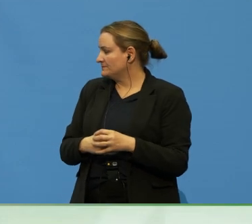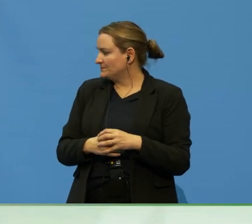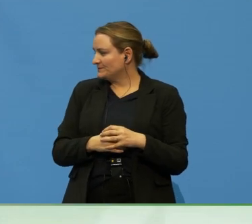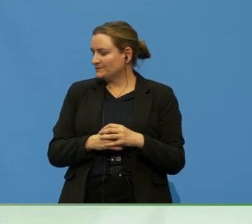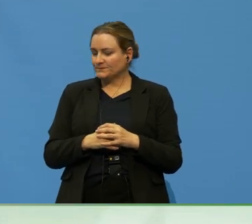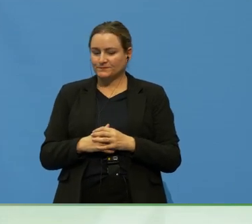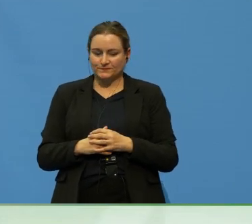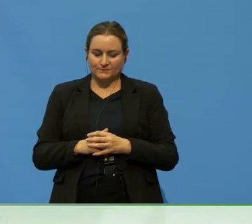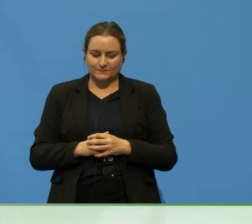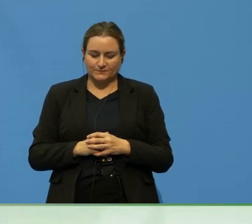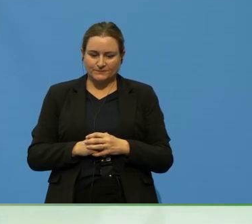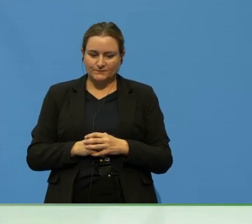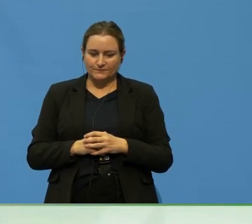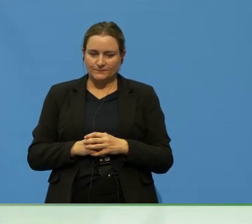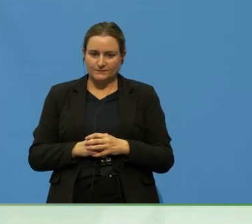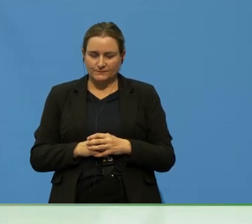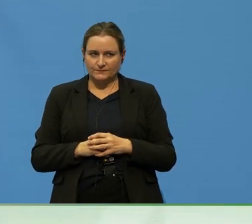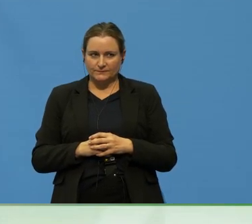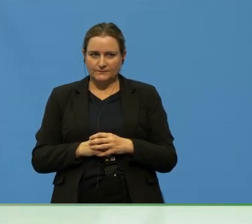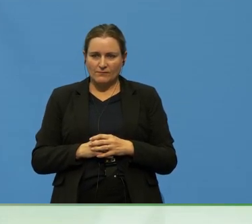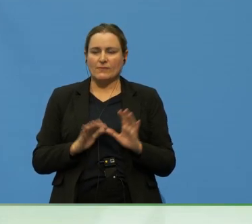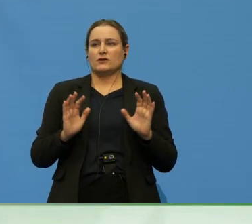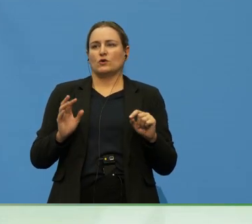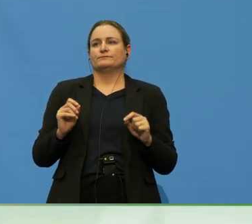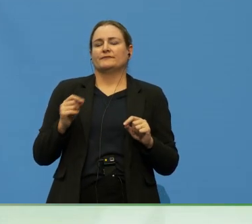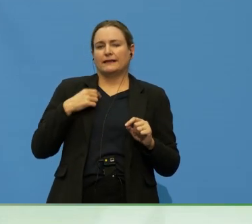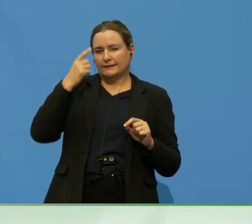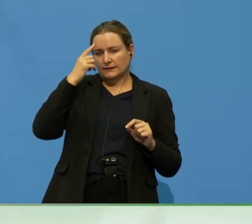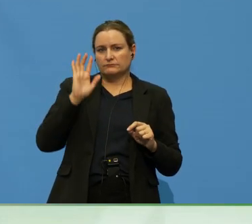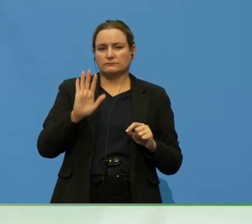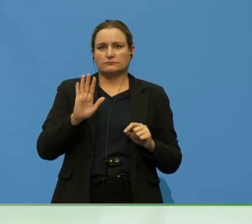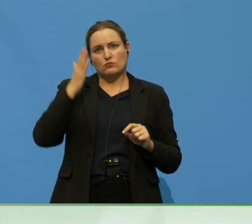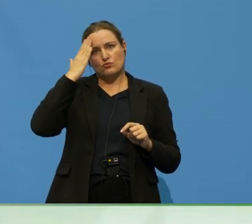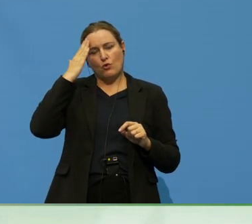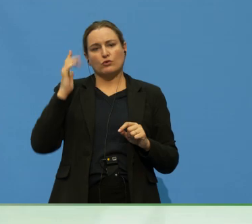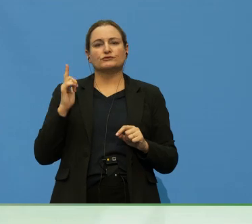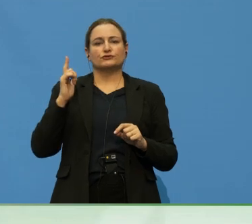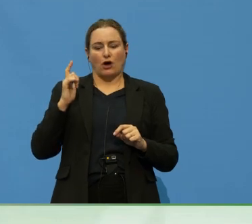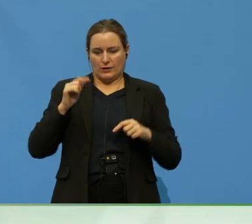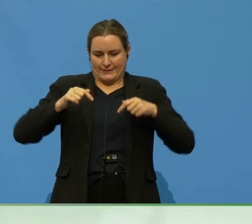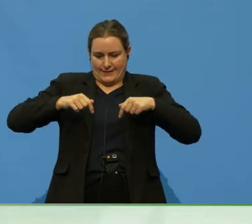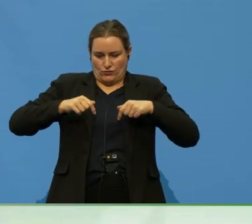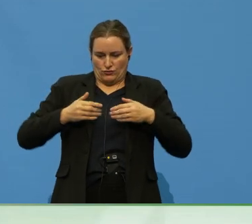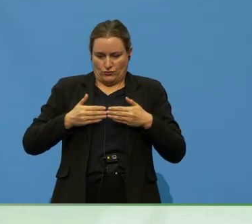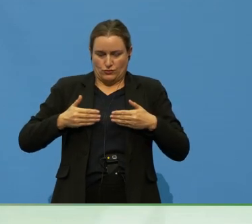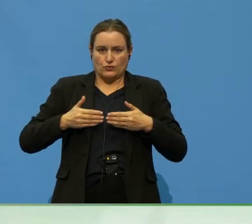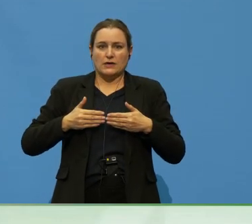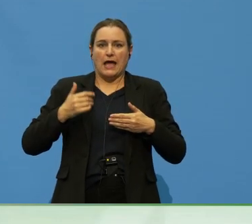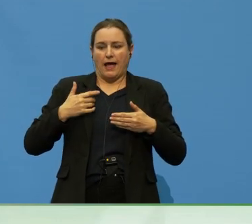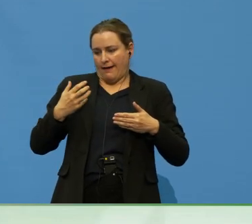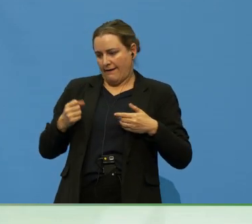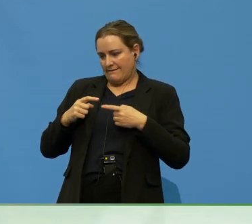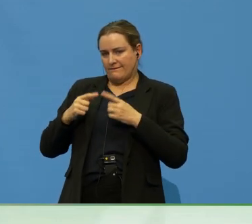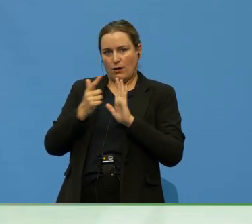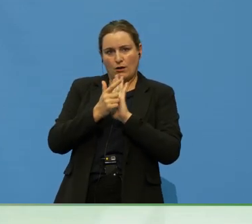think knowing where you're starting from is a very important thing. So knowing what existing laws, what policies